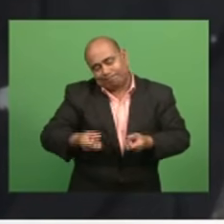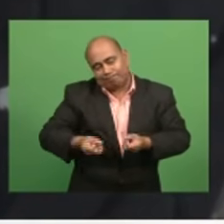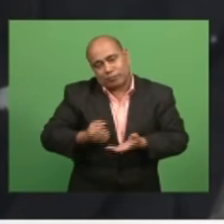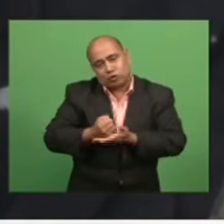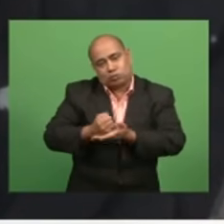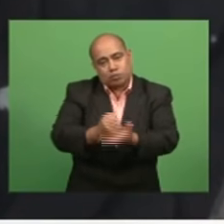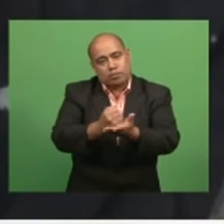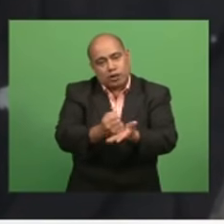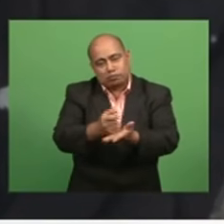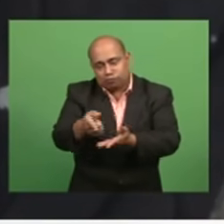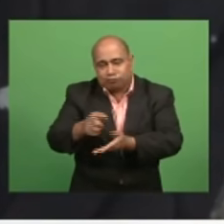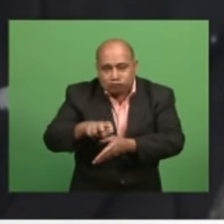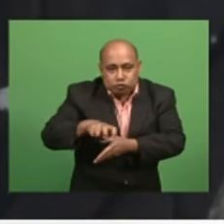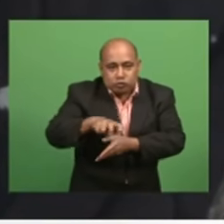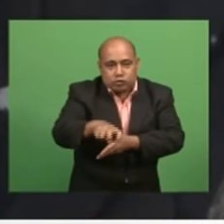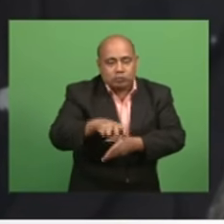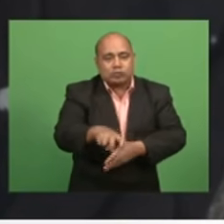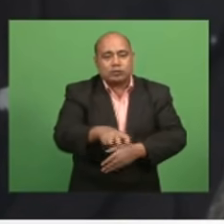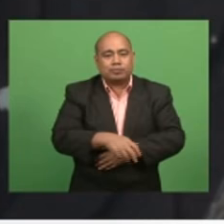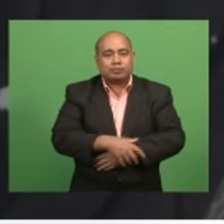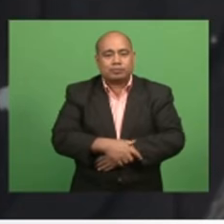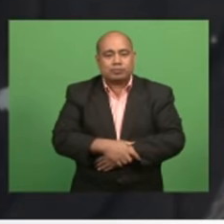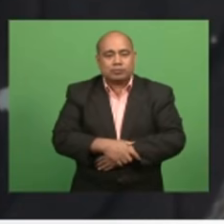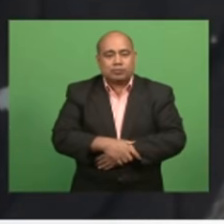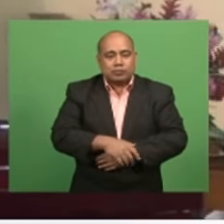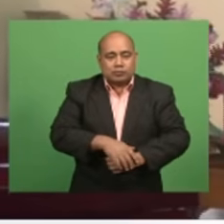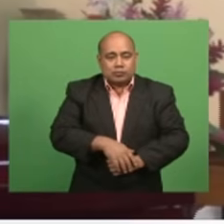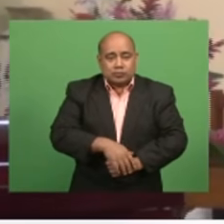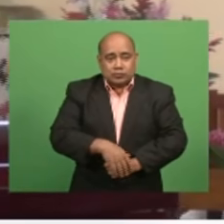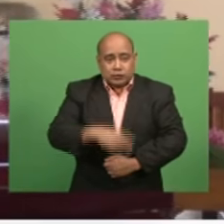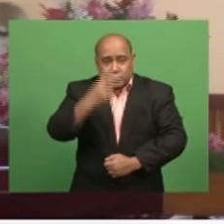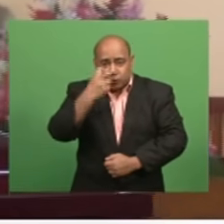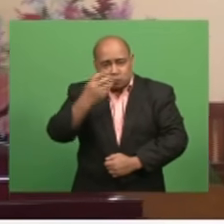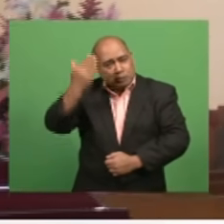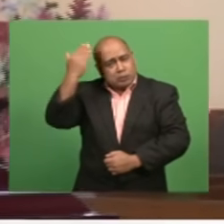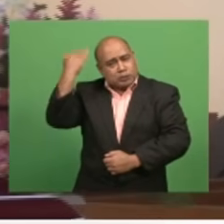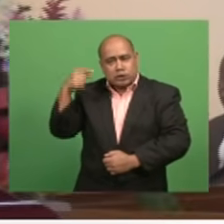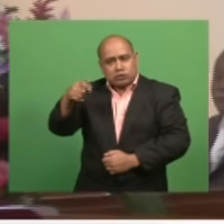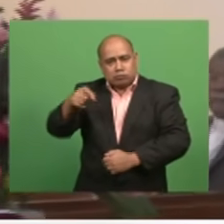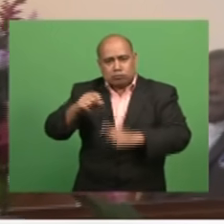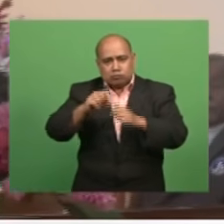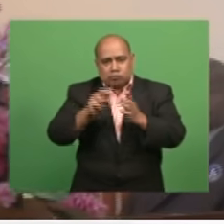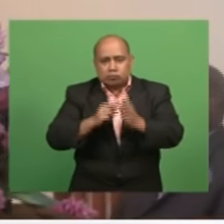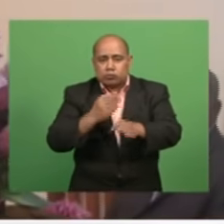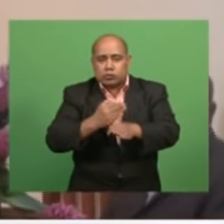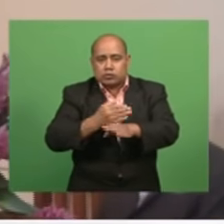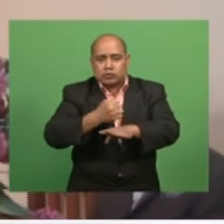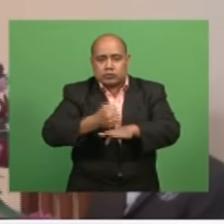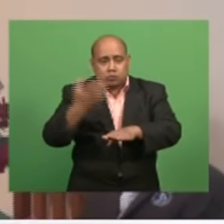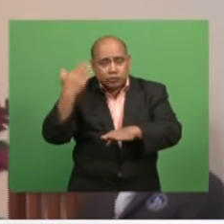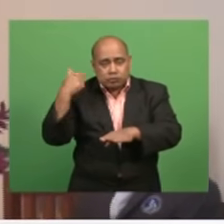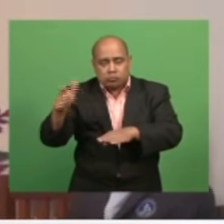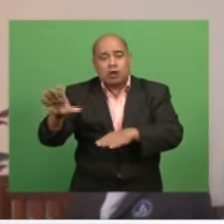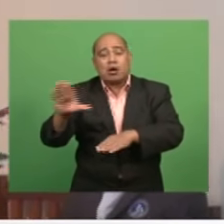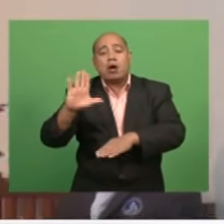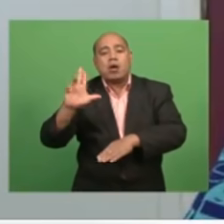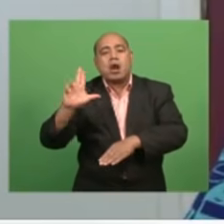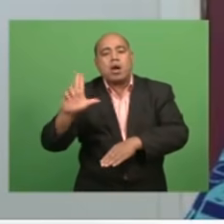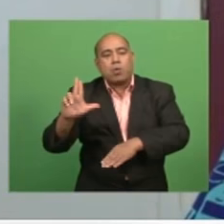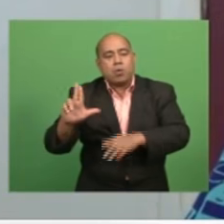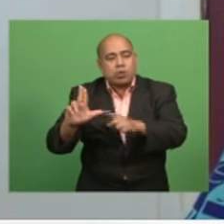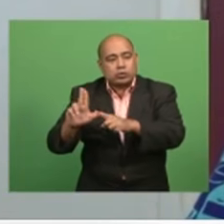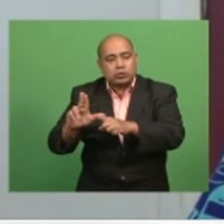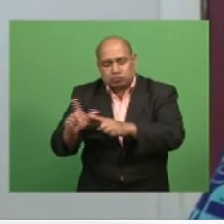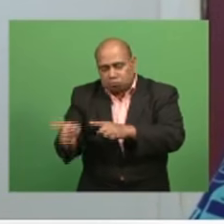logistics. The late former Prime Minister will be laid to rest in his village of Mavana on Vanuambalavu. A chartered Fiji Link